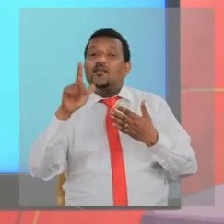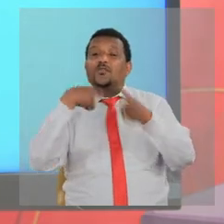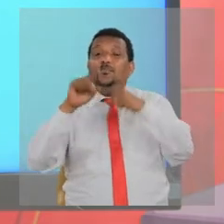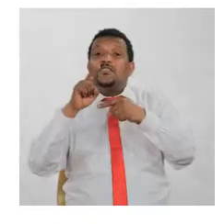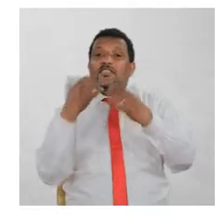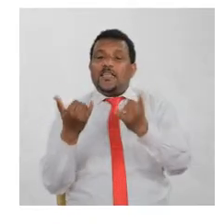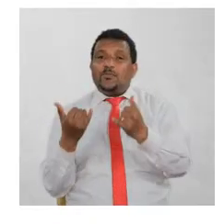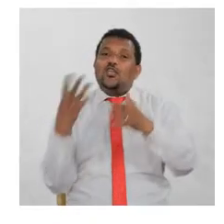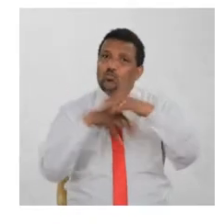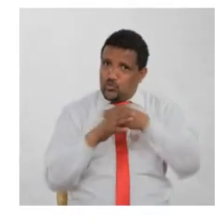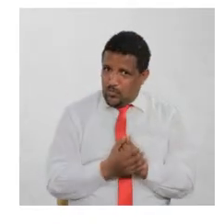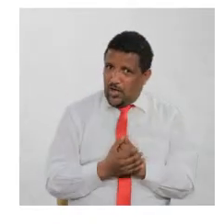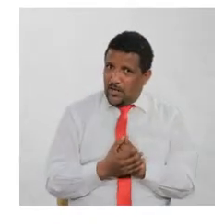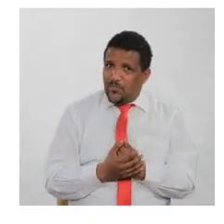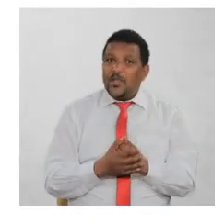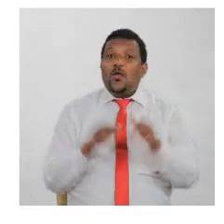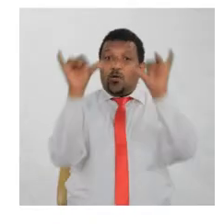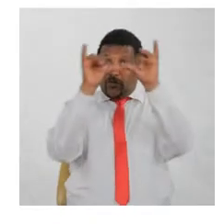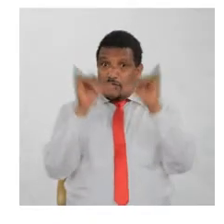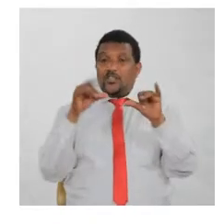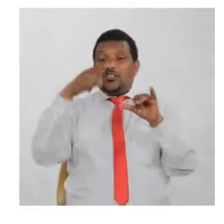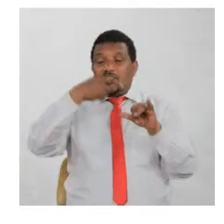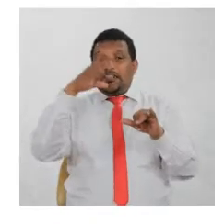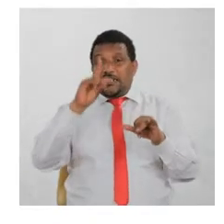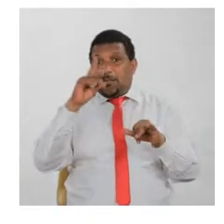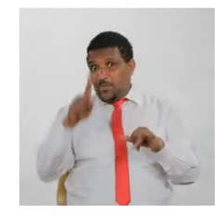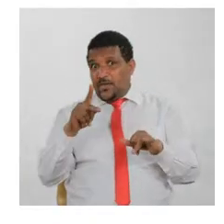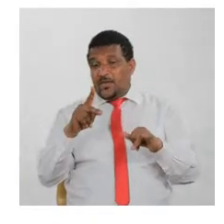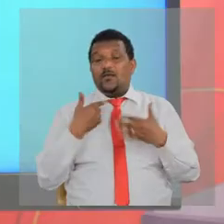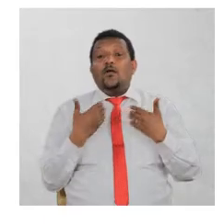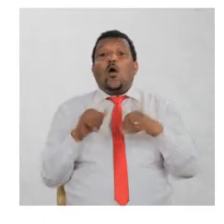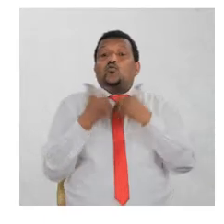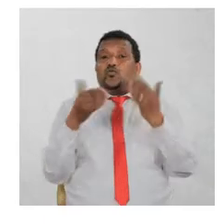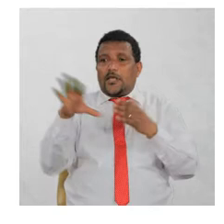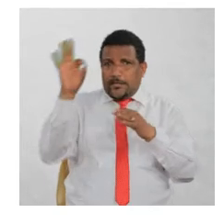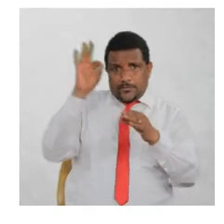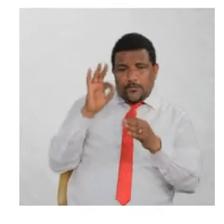intermediate input. So when we measure GDP, we have to